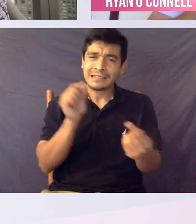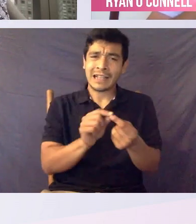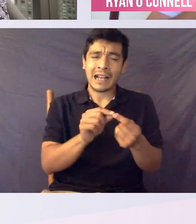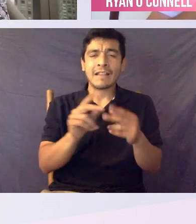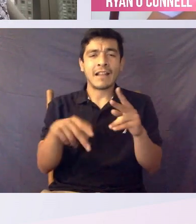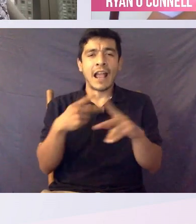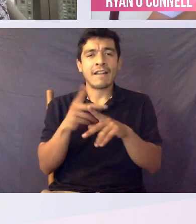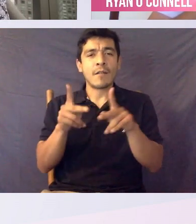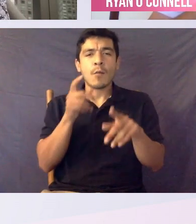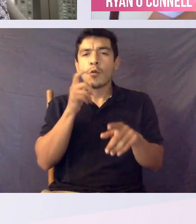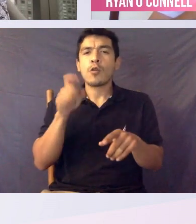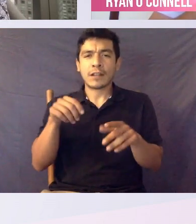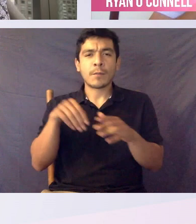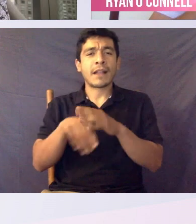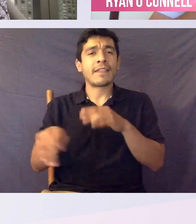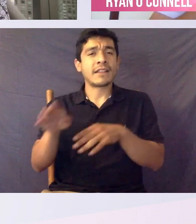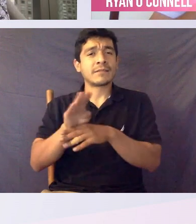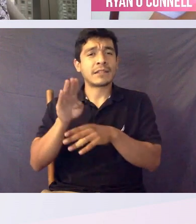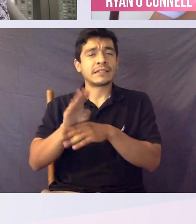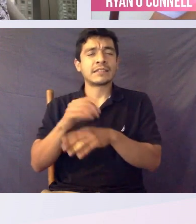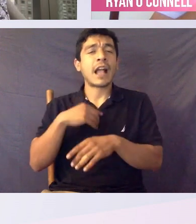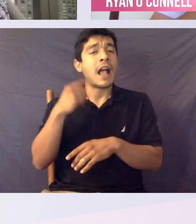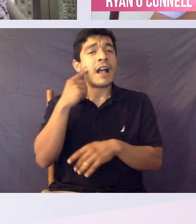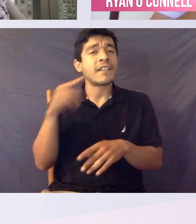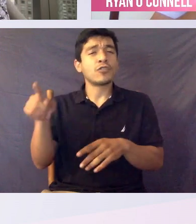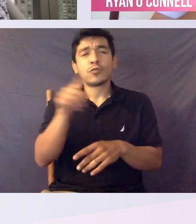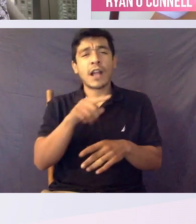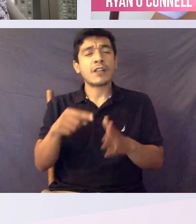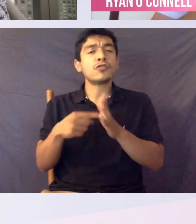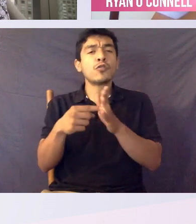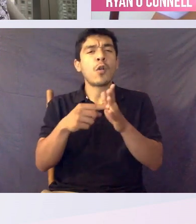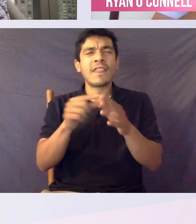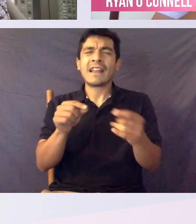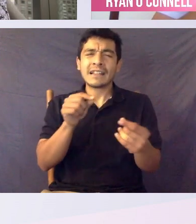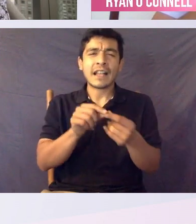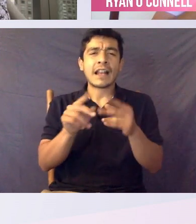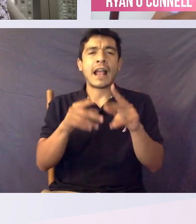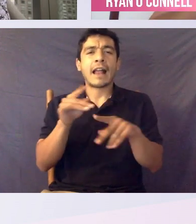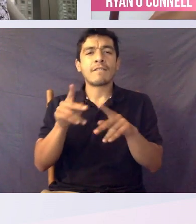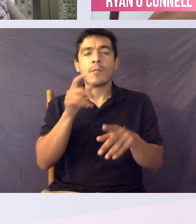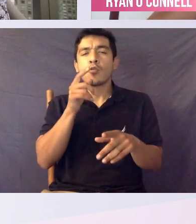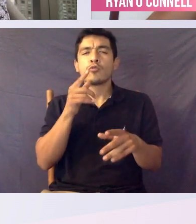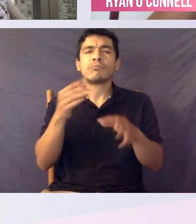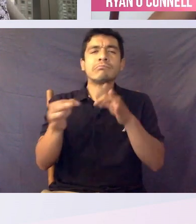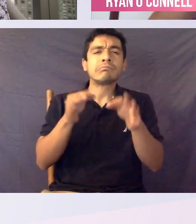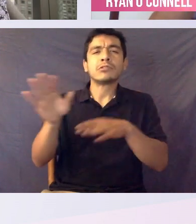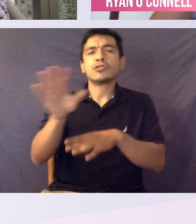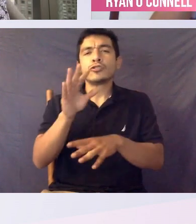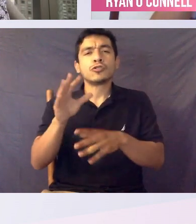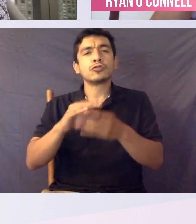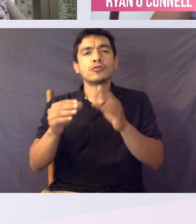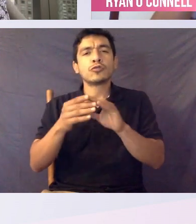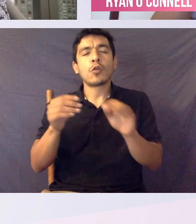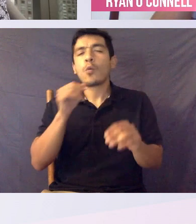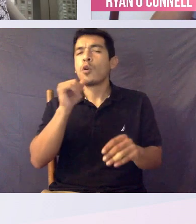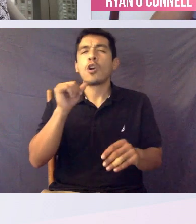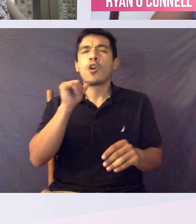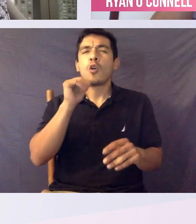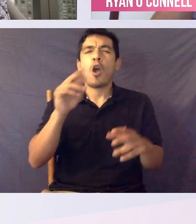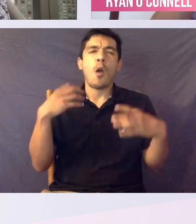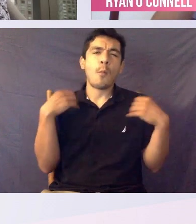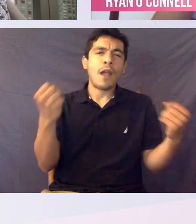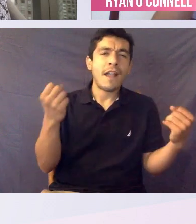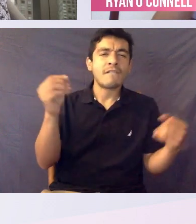this business. I think you represent exactly the kind of storytellers who are, as you said, Stephen, unapologetic and bold and creative